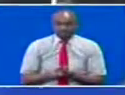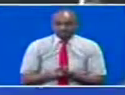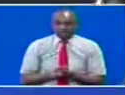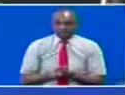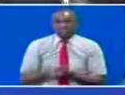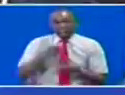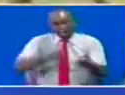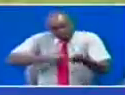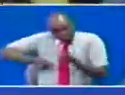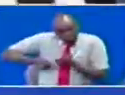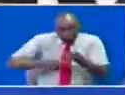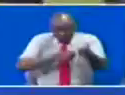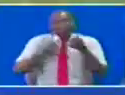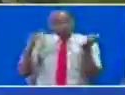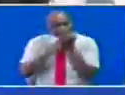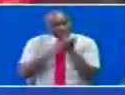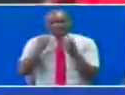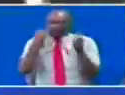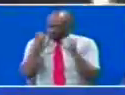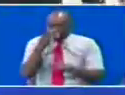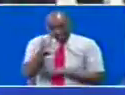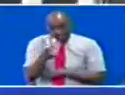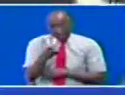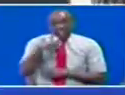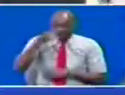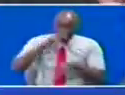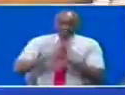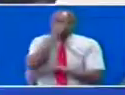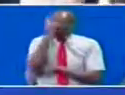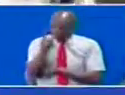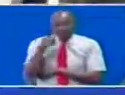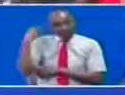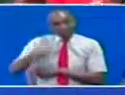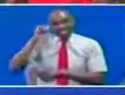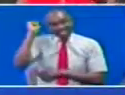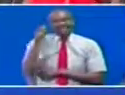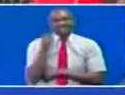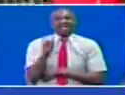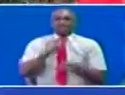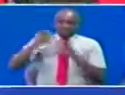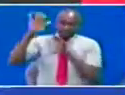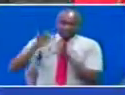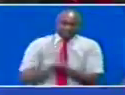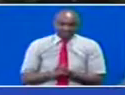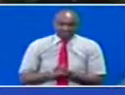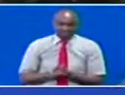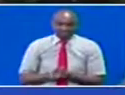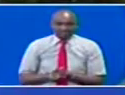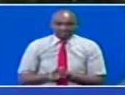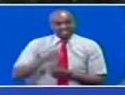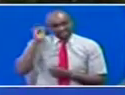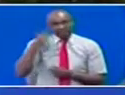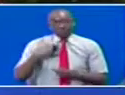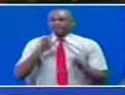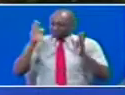In the tug of war, the Ugandan party had the final laugh, securing a 2-1 win over the Kenyan member of parliament. I think we have prepared